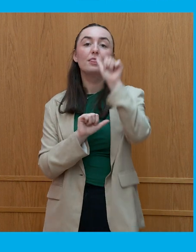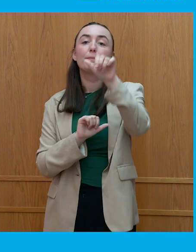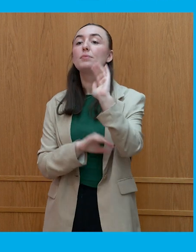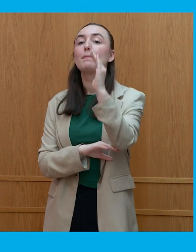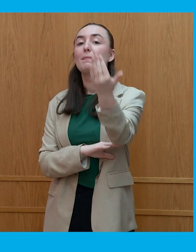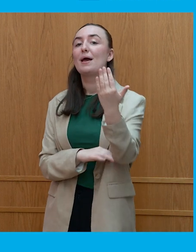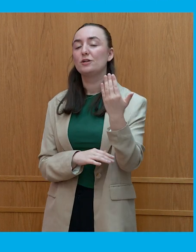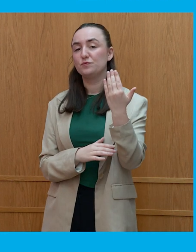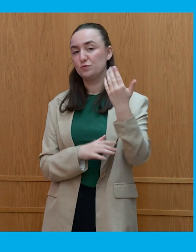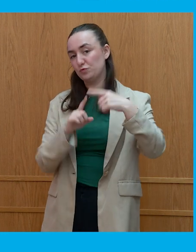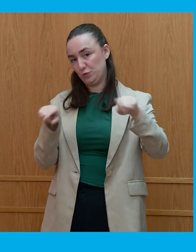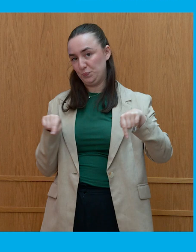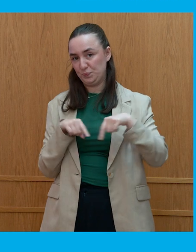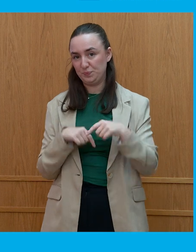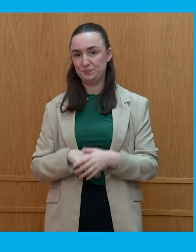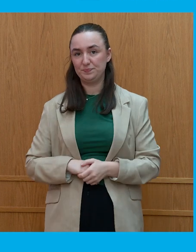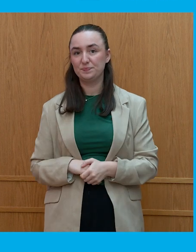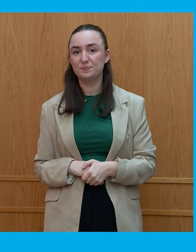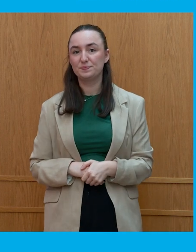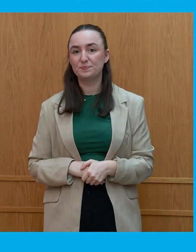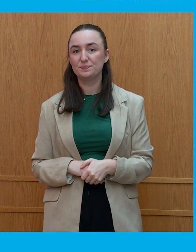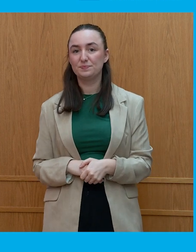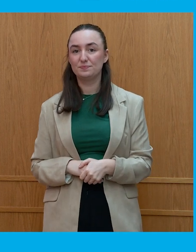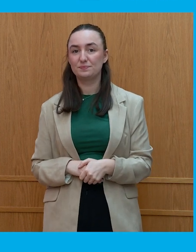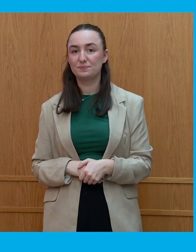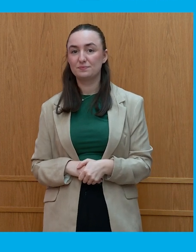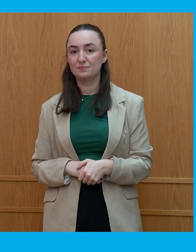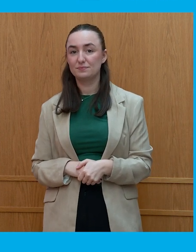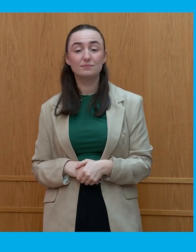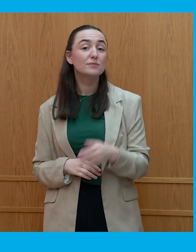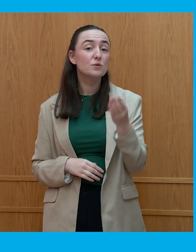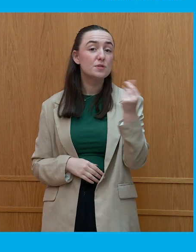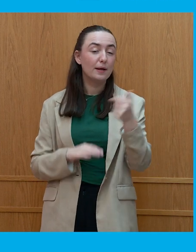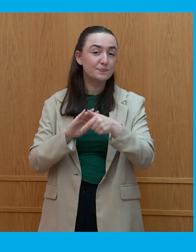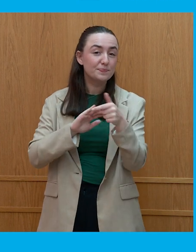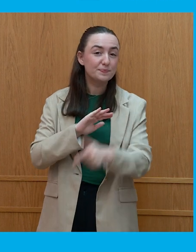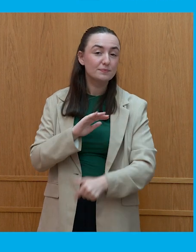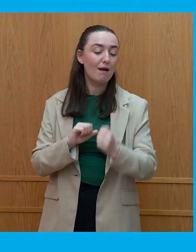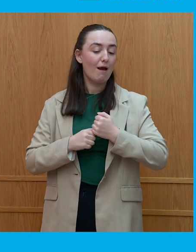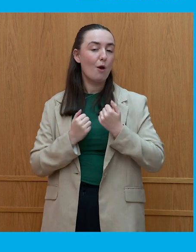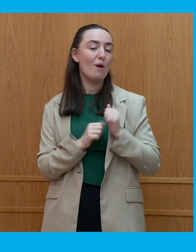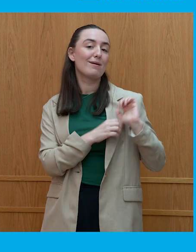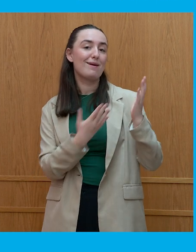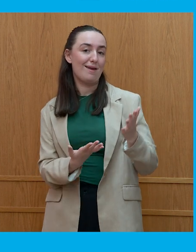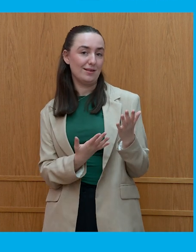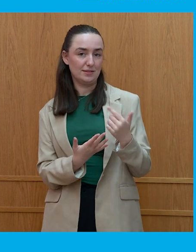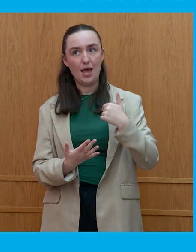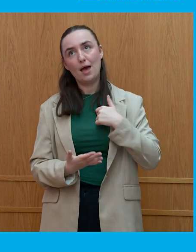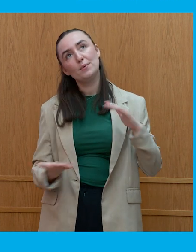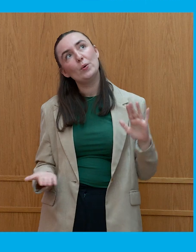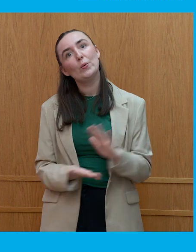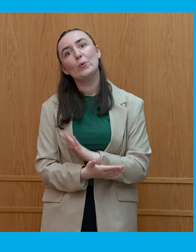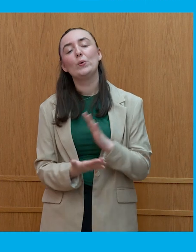useful. So just to go and some more details of our guests. First of all, I'm absolutely